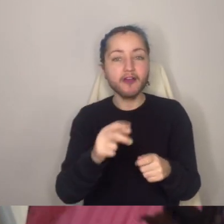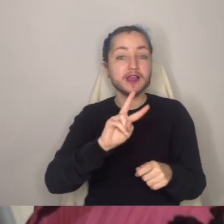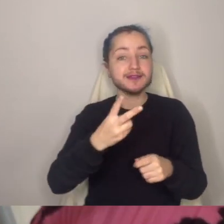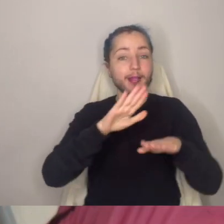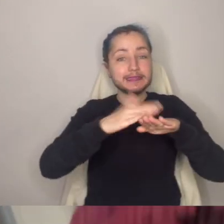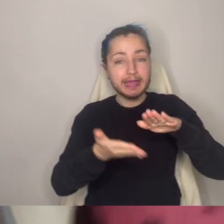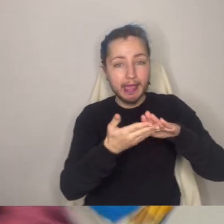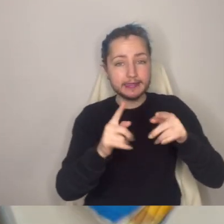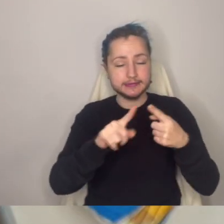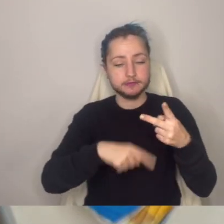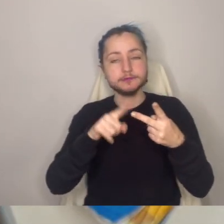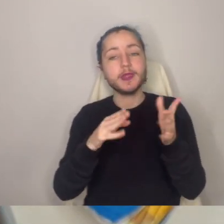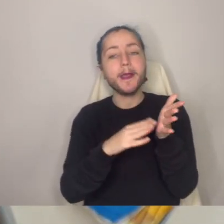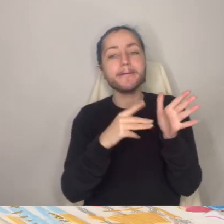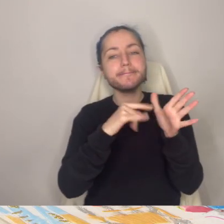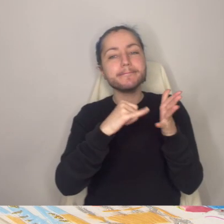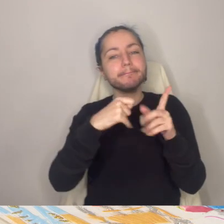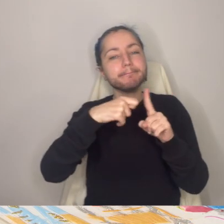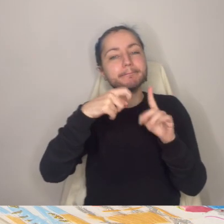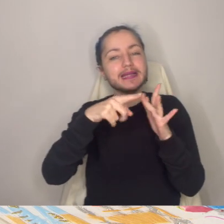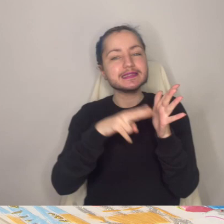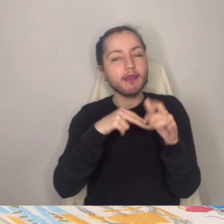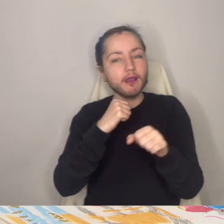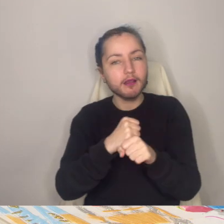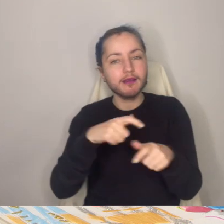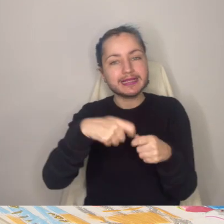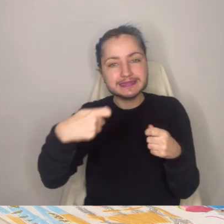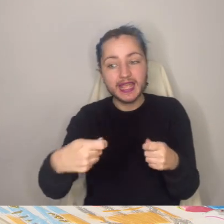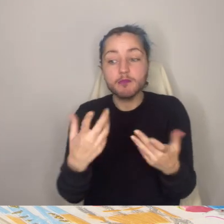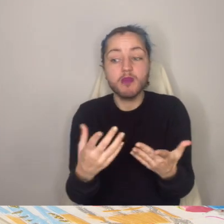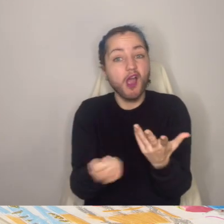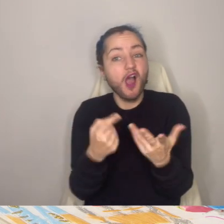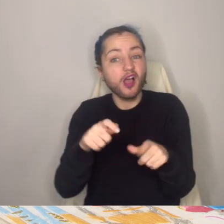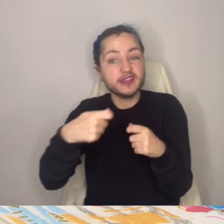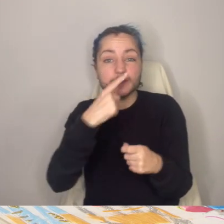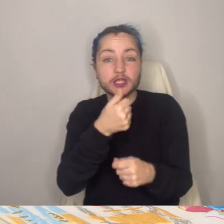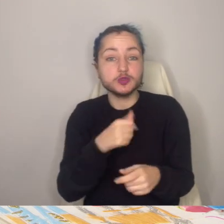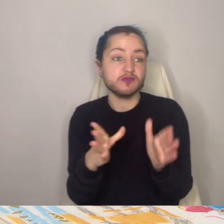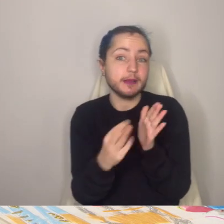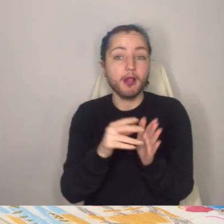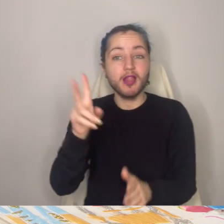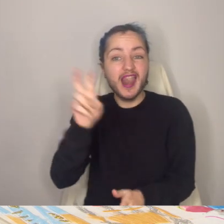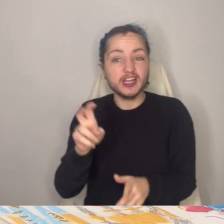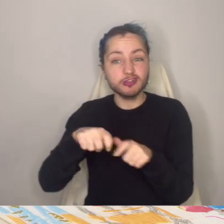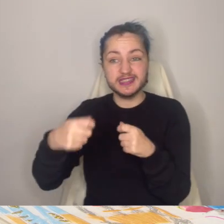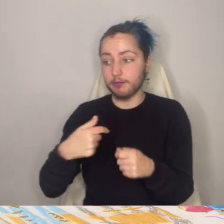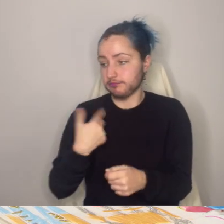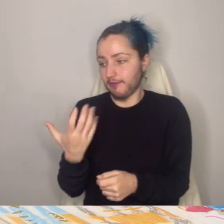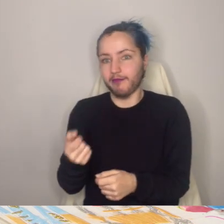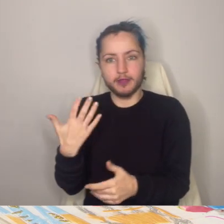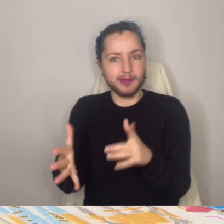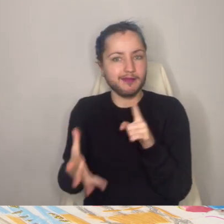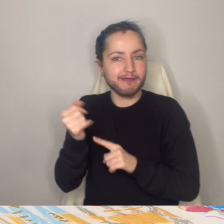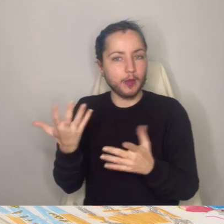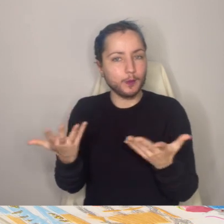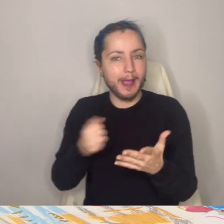tape and some masking tape, but you could also use other things like electrical tape that I've just found